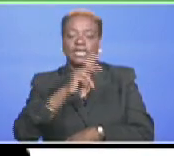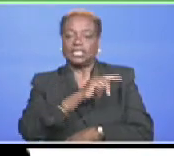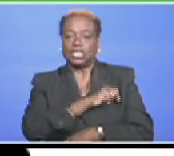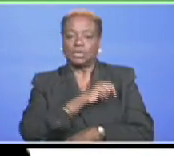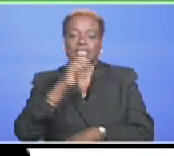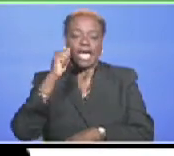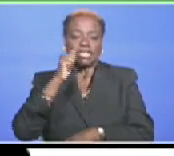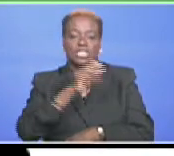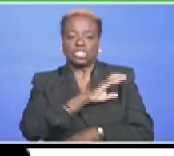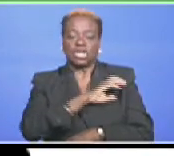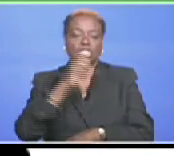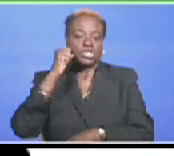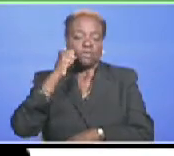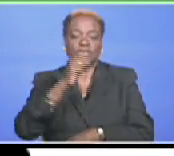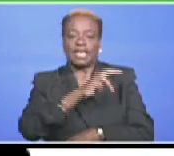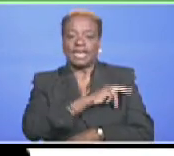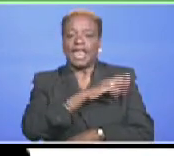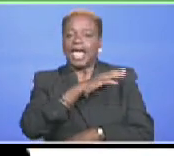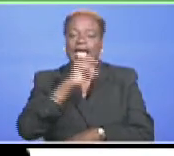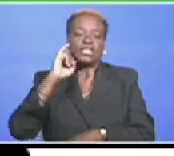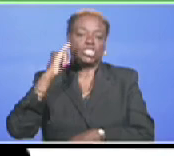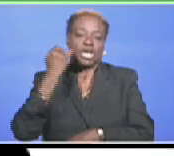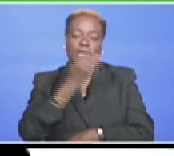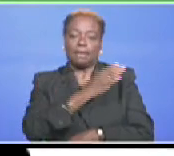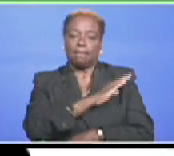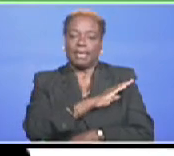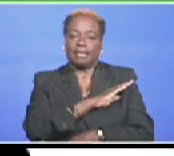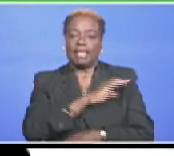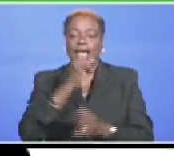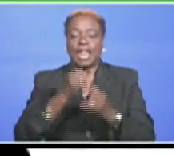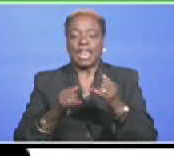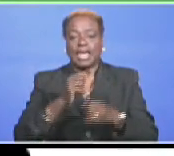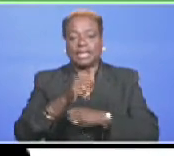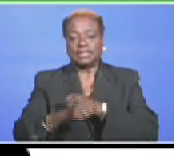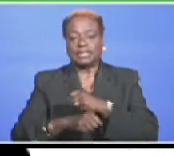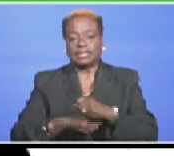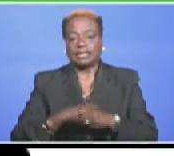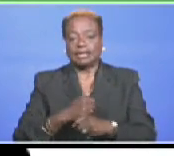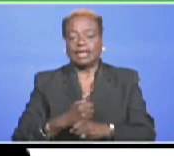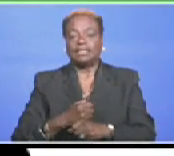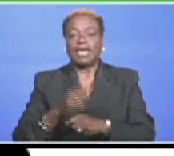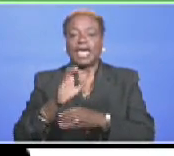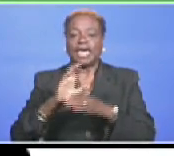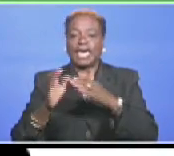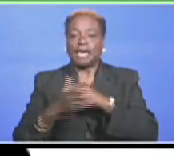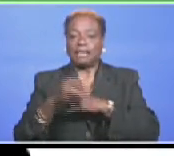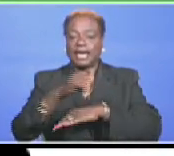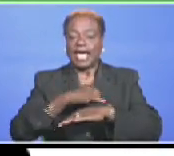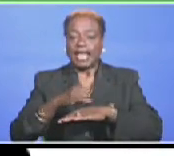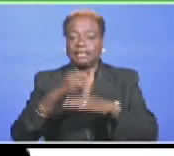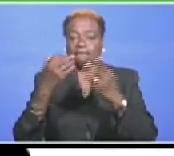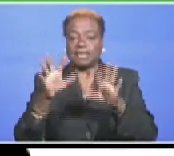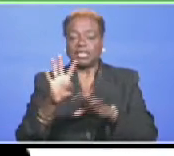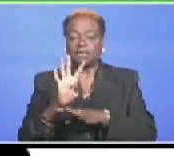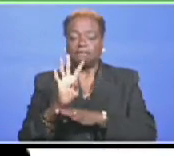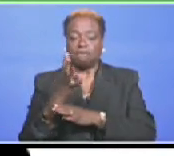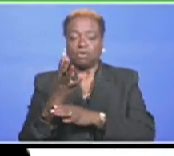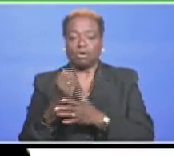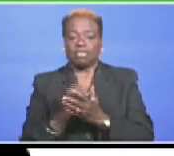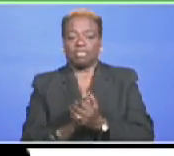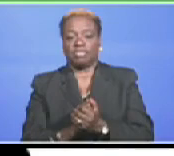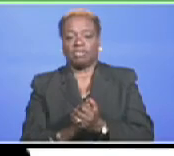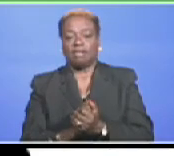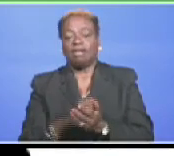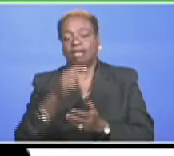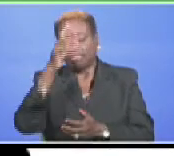Ashley Michelle, Sophie Anand, and Jenna Bales. Last year in the Cayman Islands, our ladies finishing 4th in the race for the George Teal Trophy.